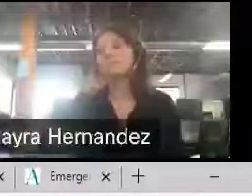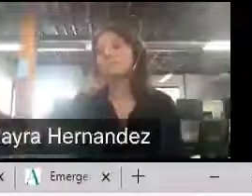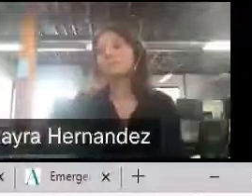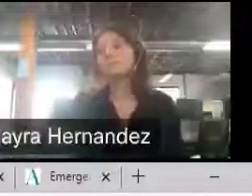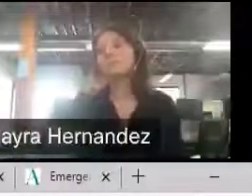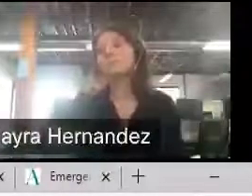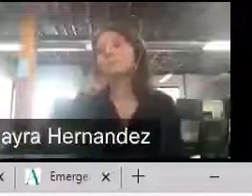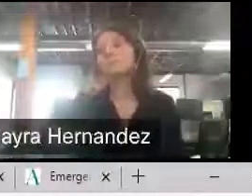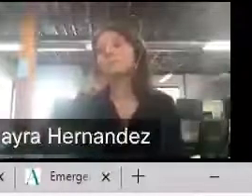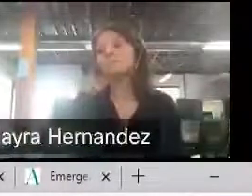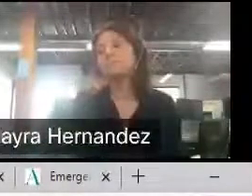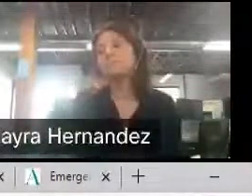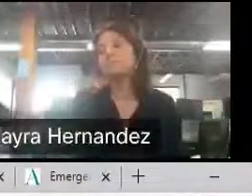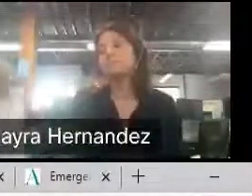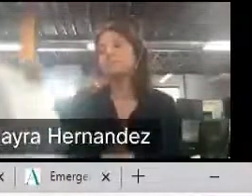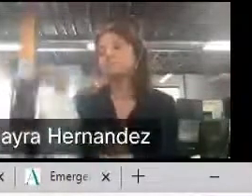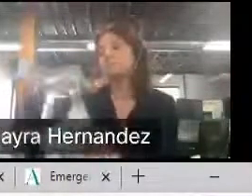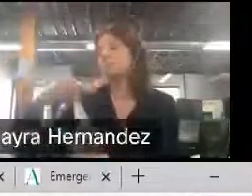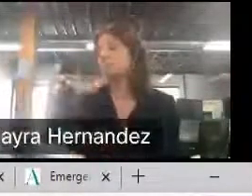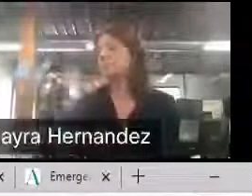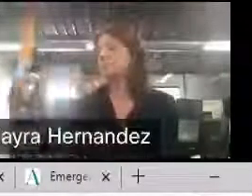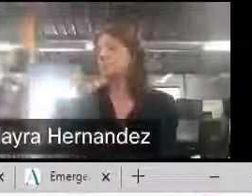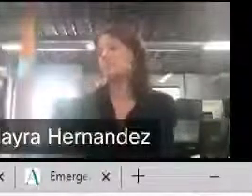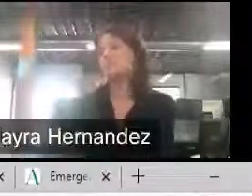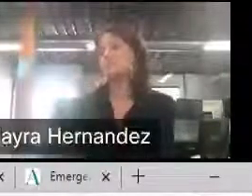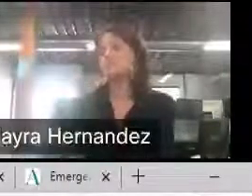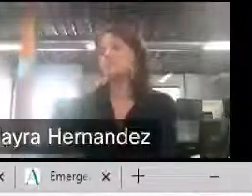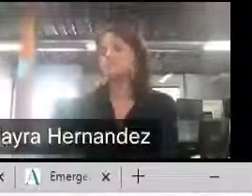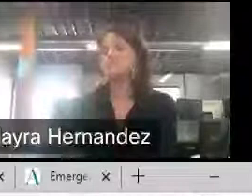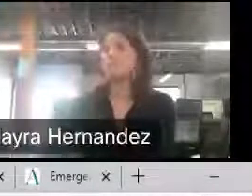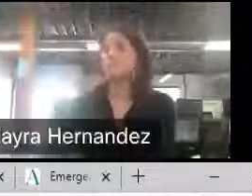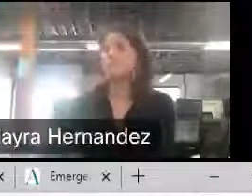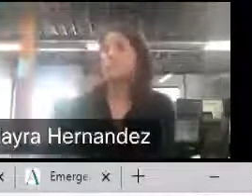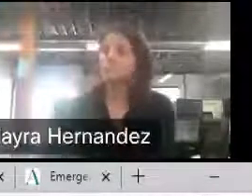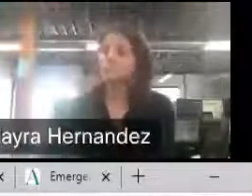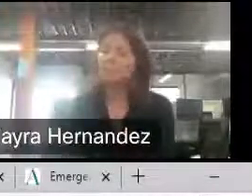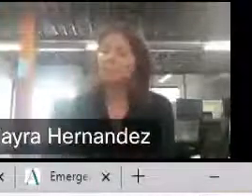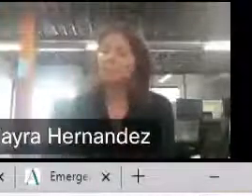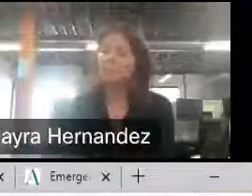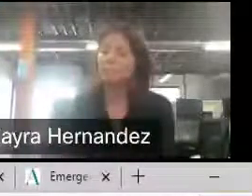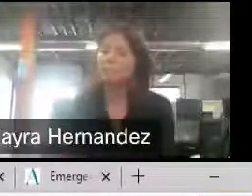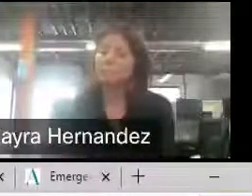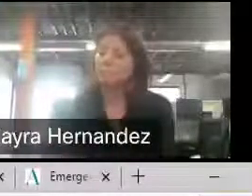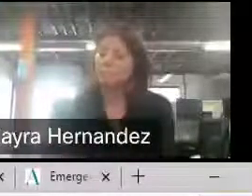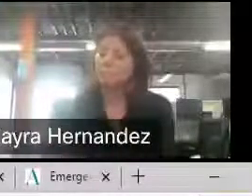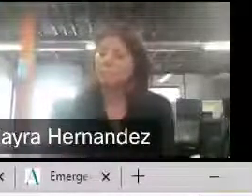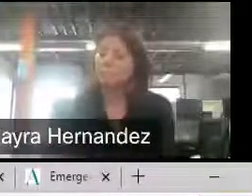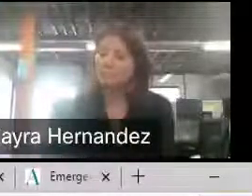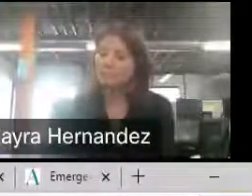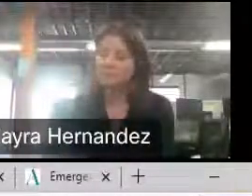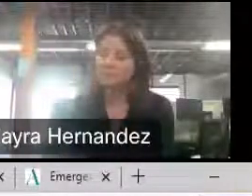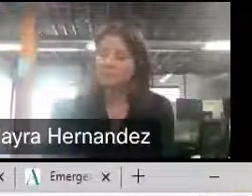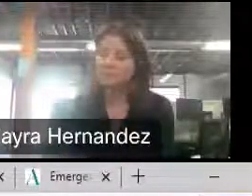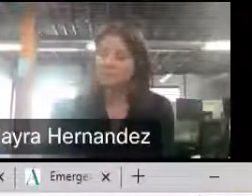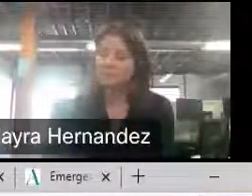And number 2, the change is that by October 1st, we need to establish a schedule by which the regional center will